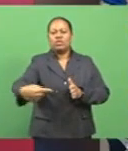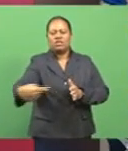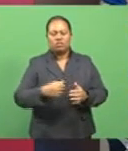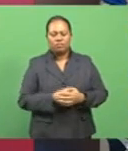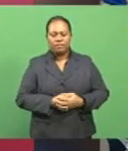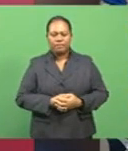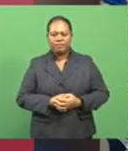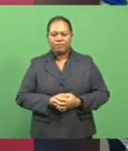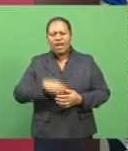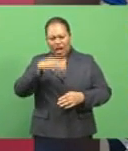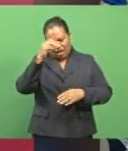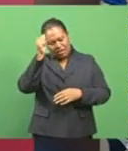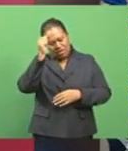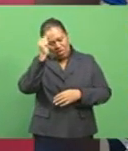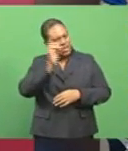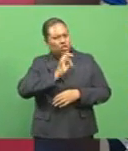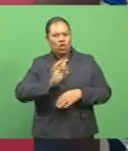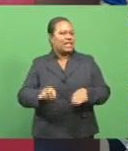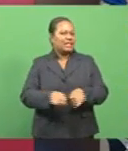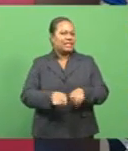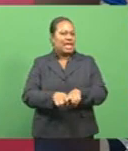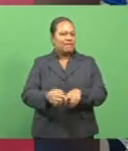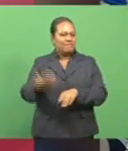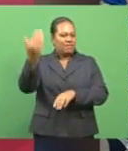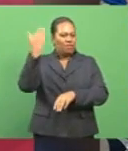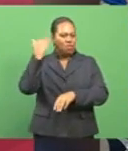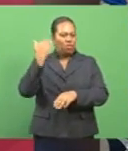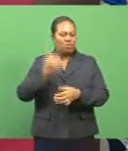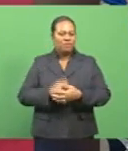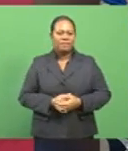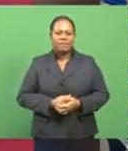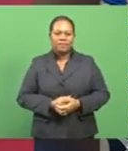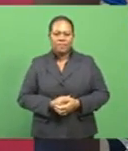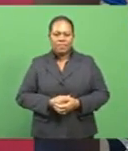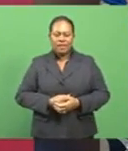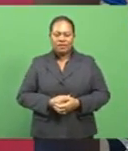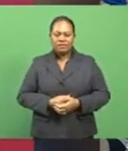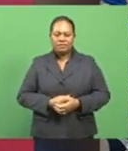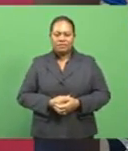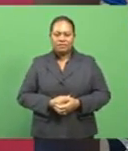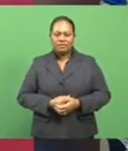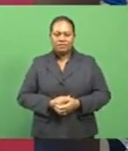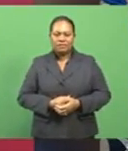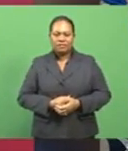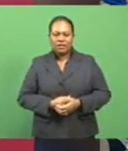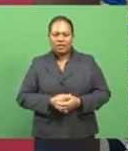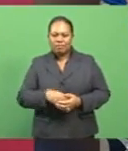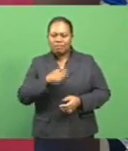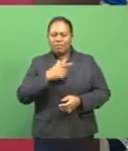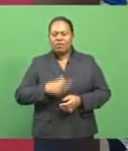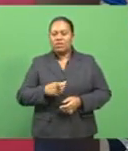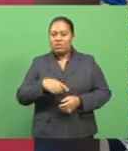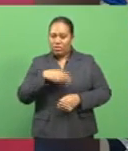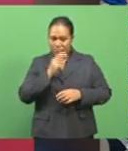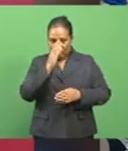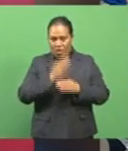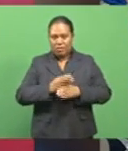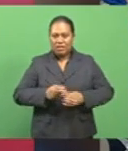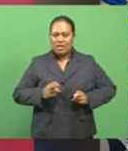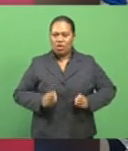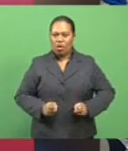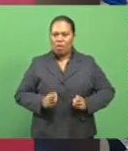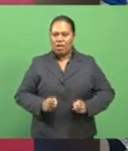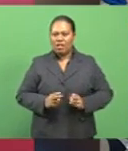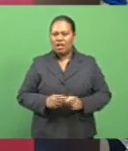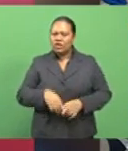it will not be the same, life will not be the same after things return to normal. And that is why we're